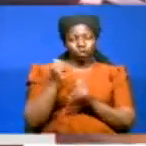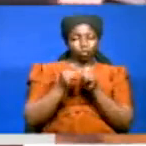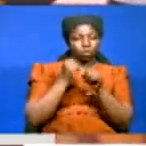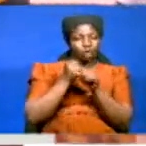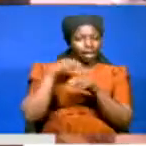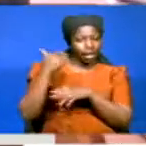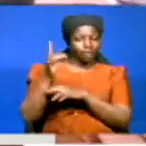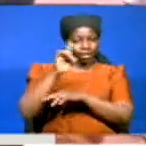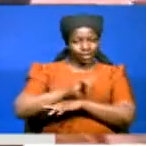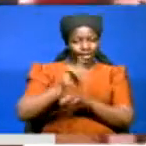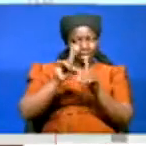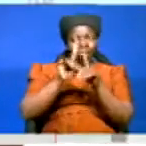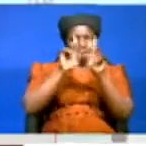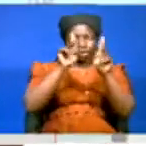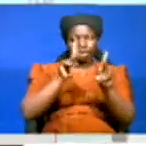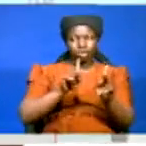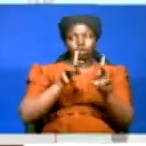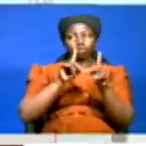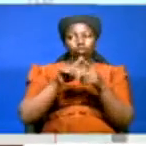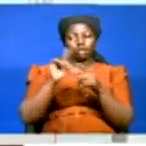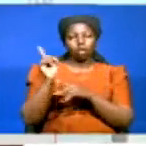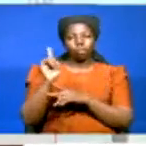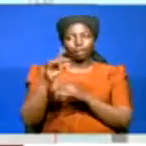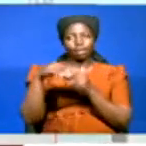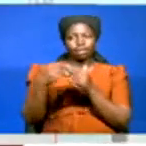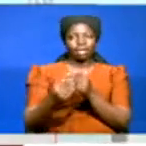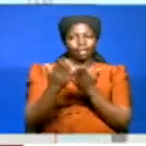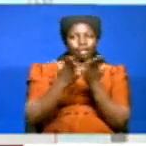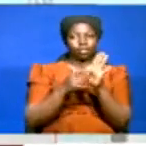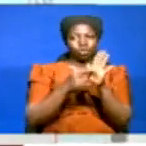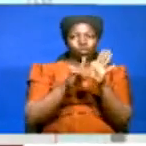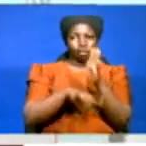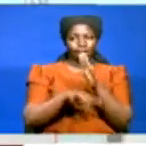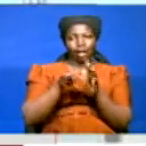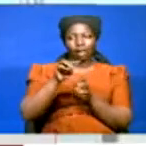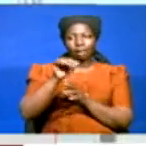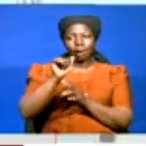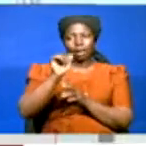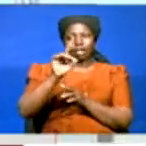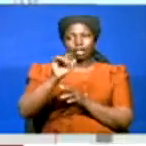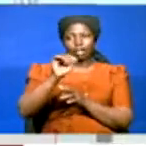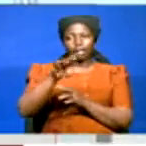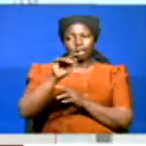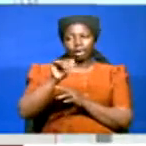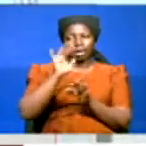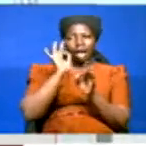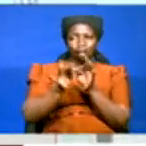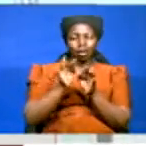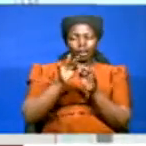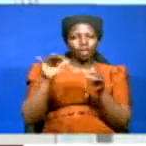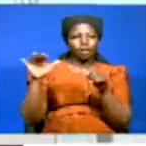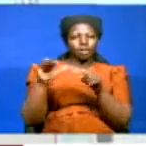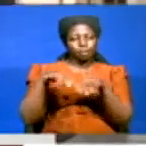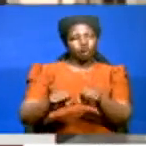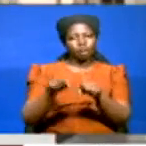and Kisumu to Nairobi. The train ticketing service shows that Madaraka Express passenger train was fully booked from December 22nd